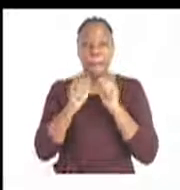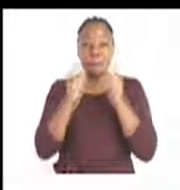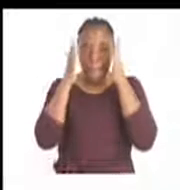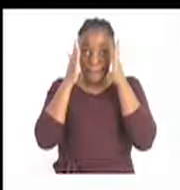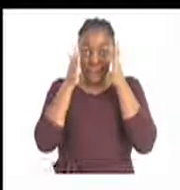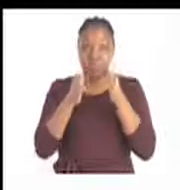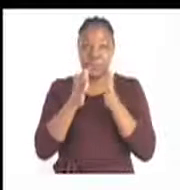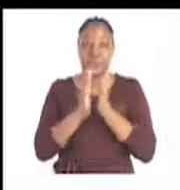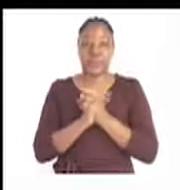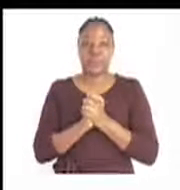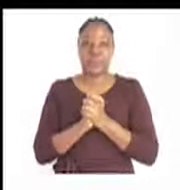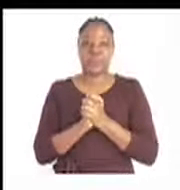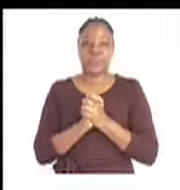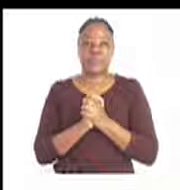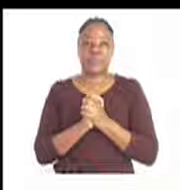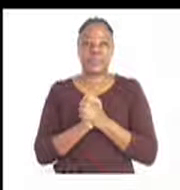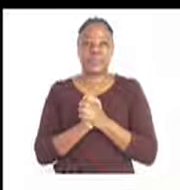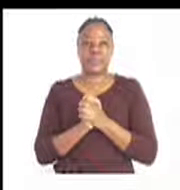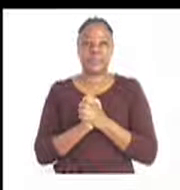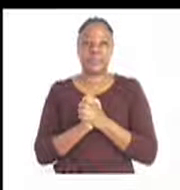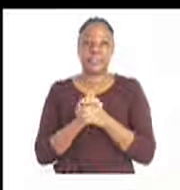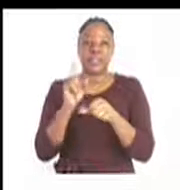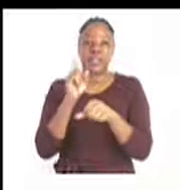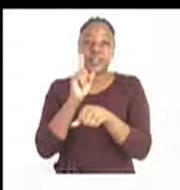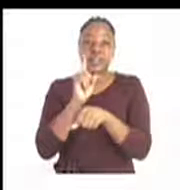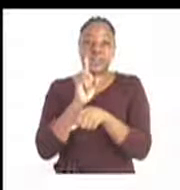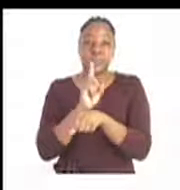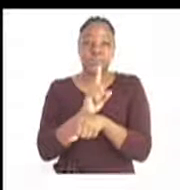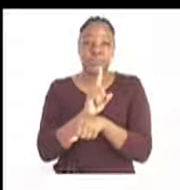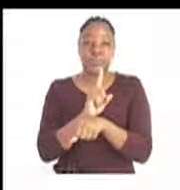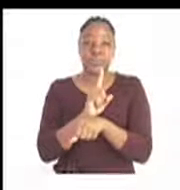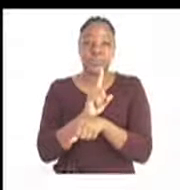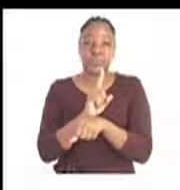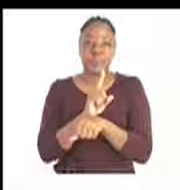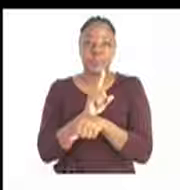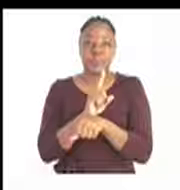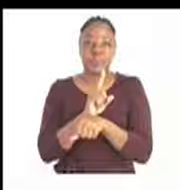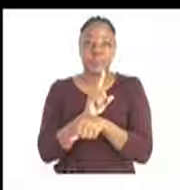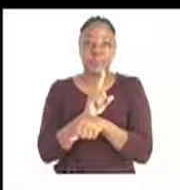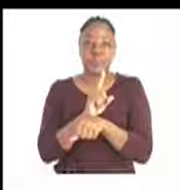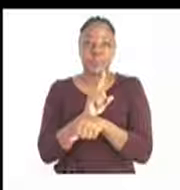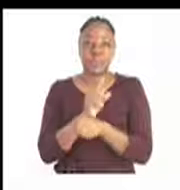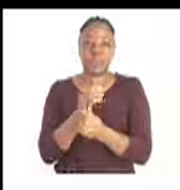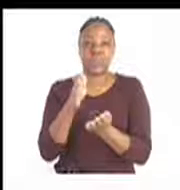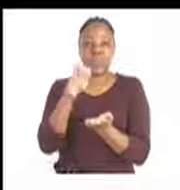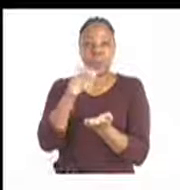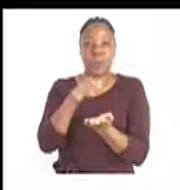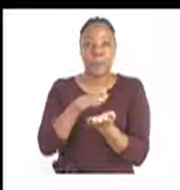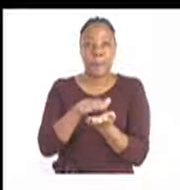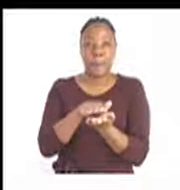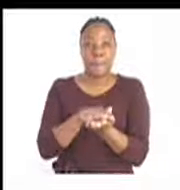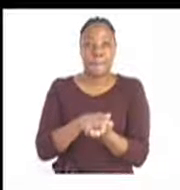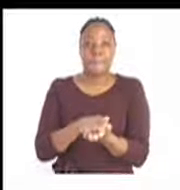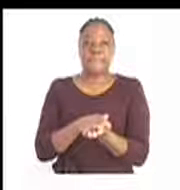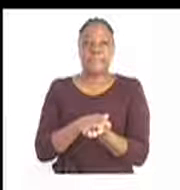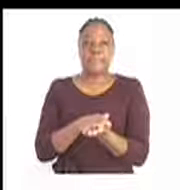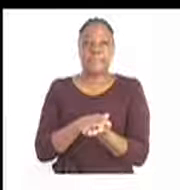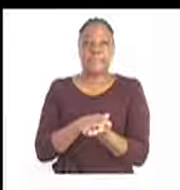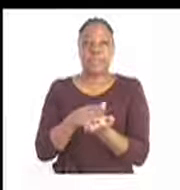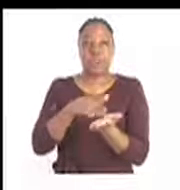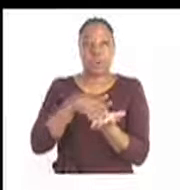The first thing that you're going to do is that you're going to place the cards below on a soft